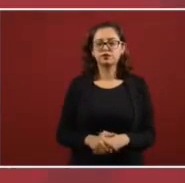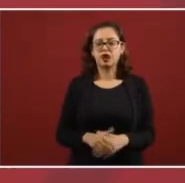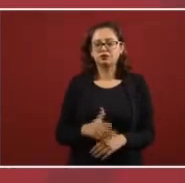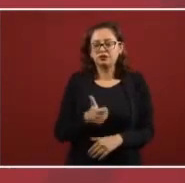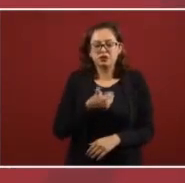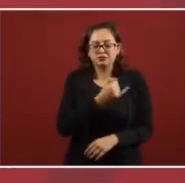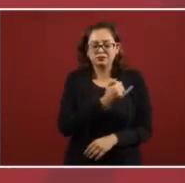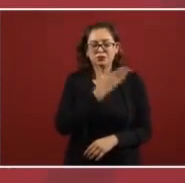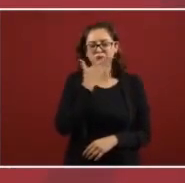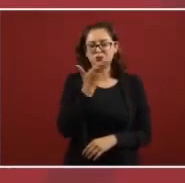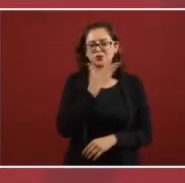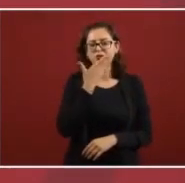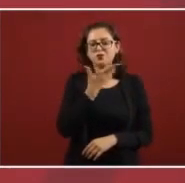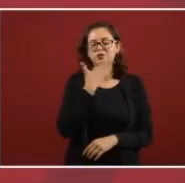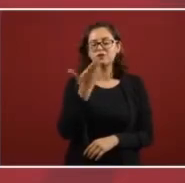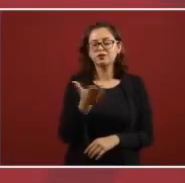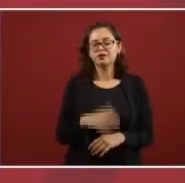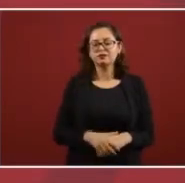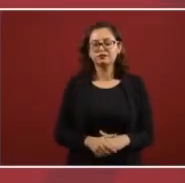It's their style.